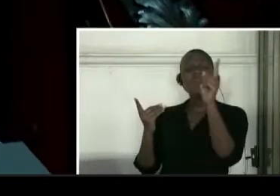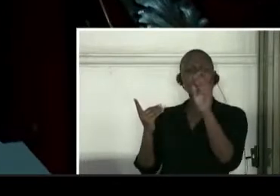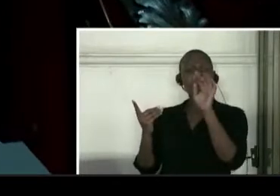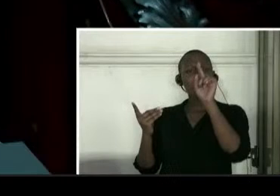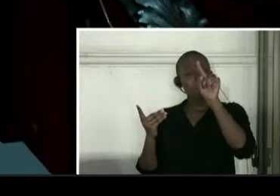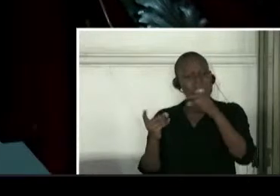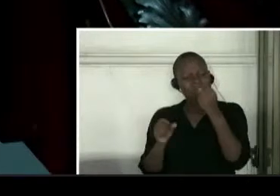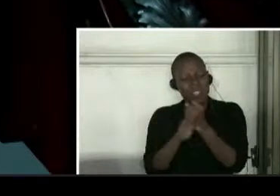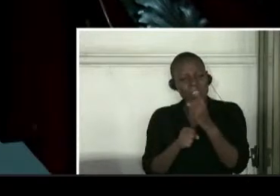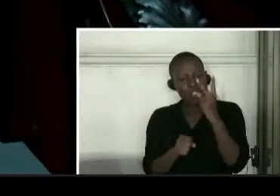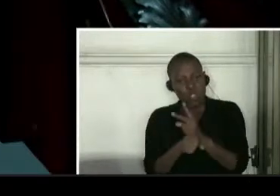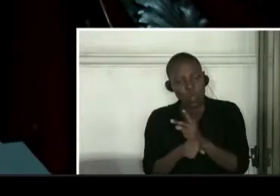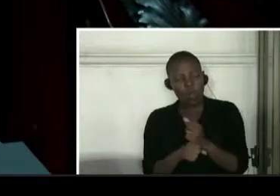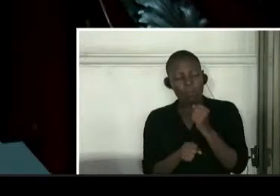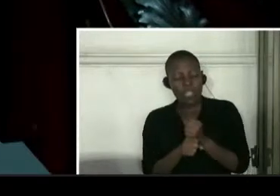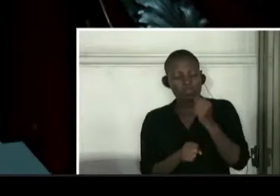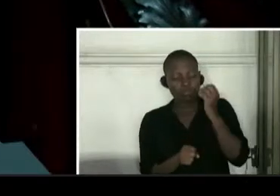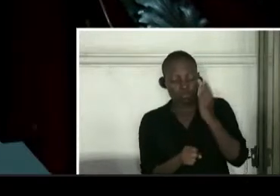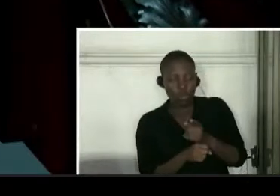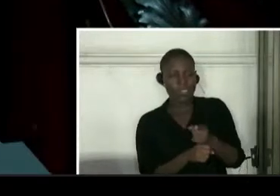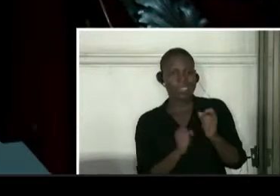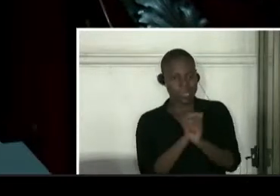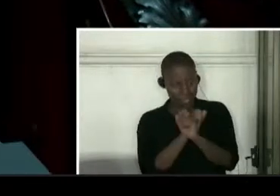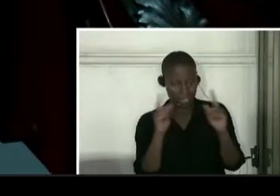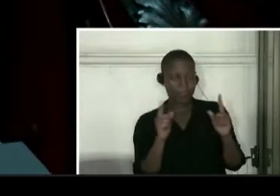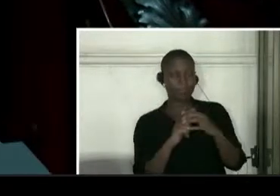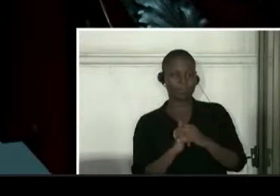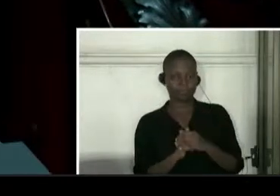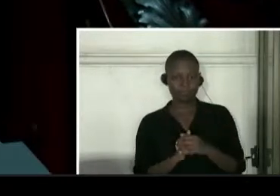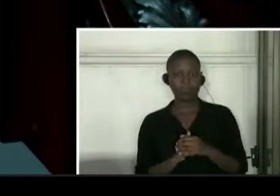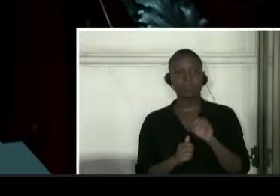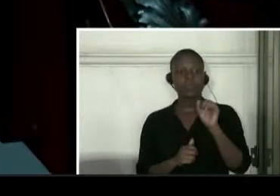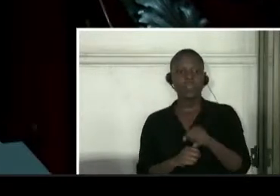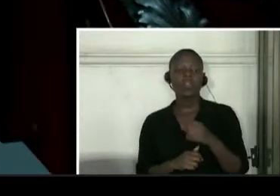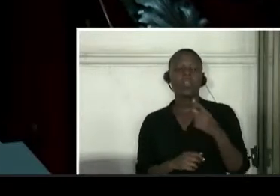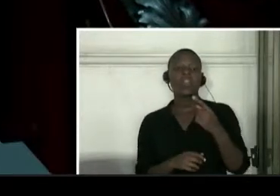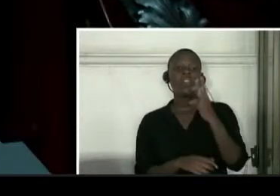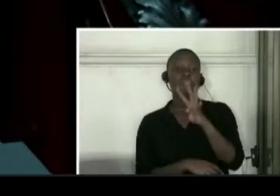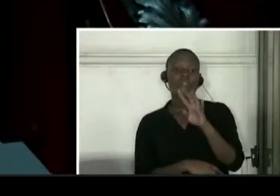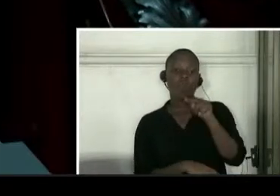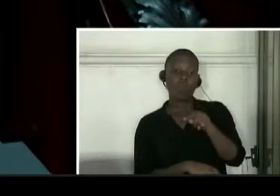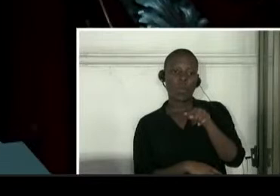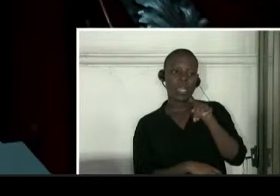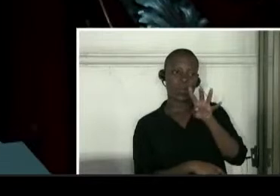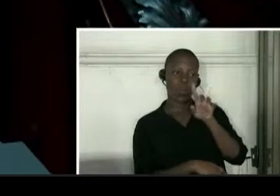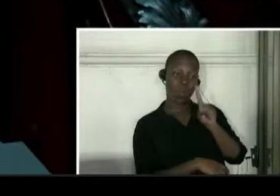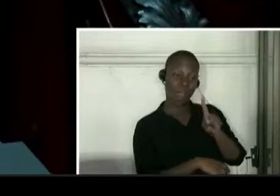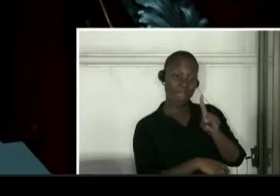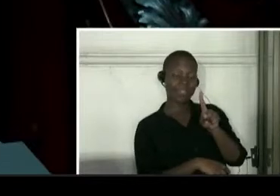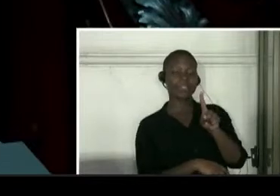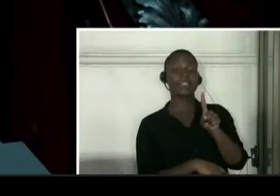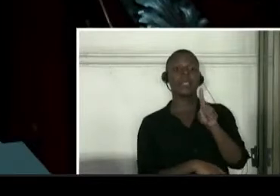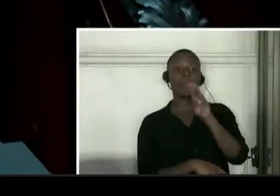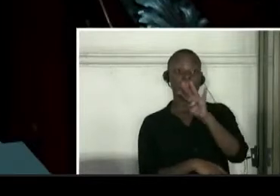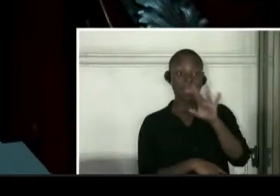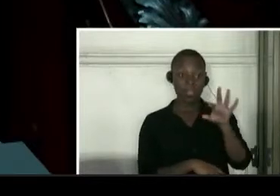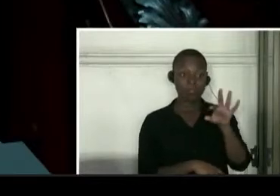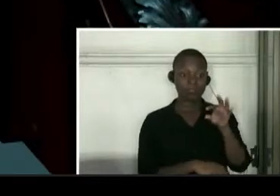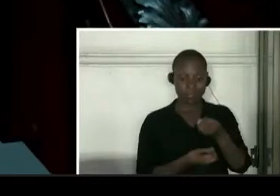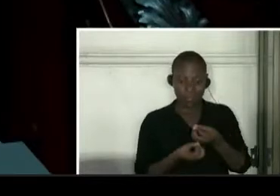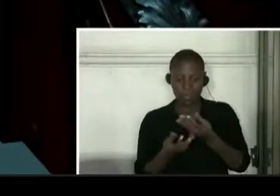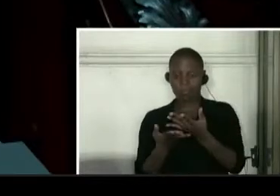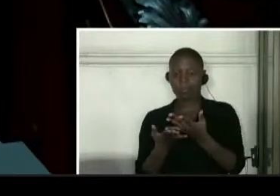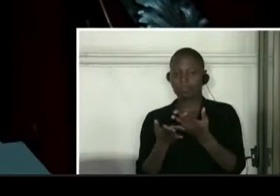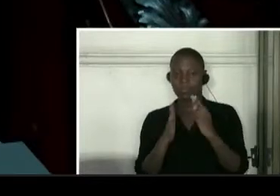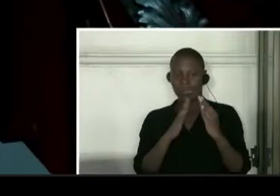outlook, the Department of Human Settlements will be allocated a total of 4.1 billion for 22-23. The department will continue